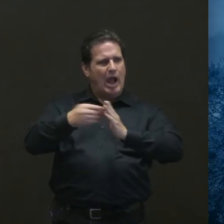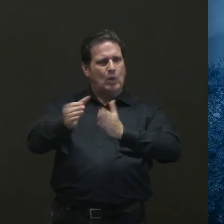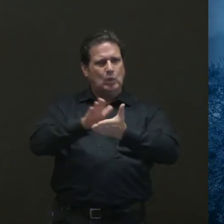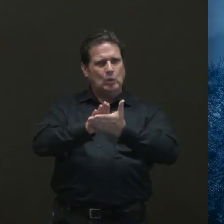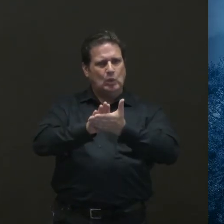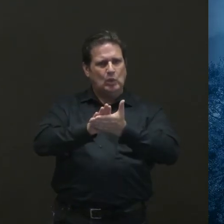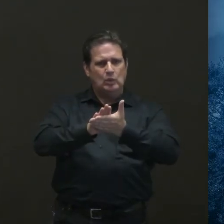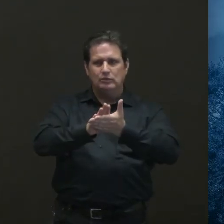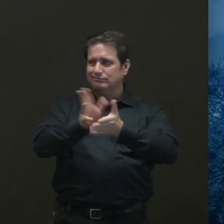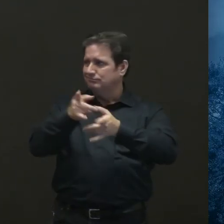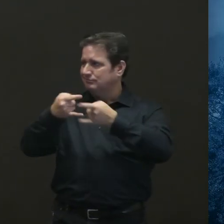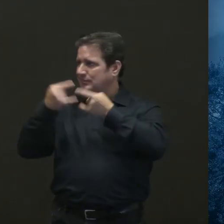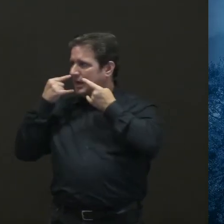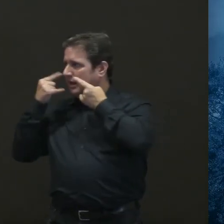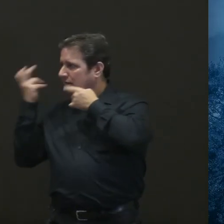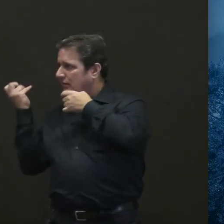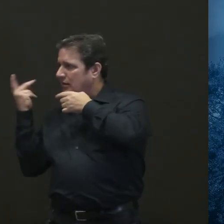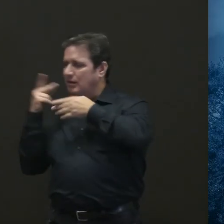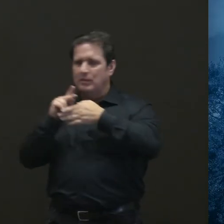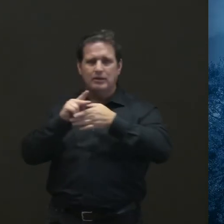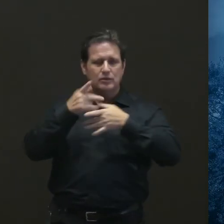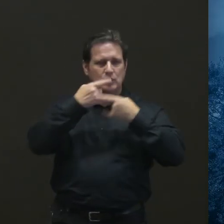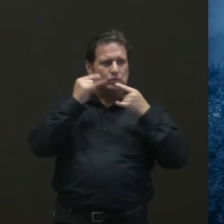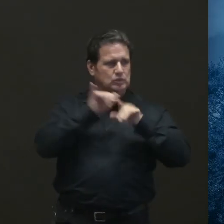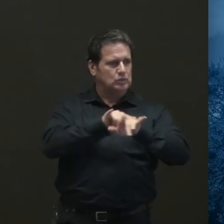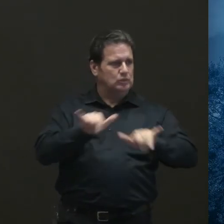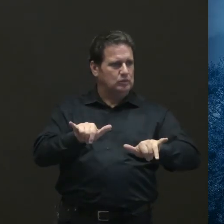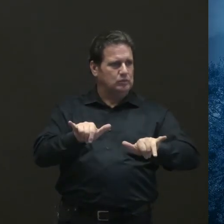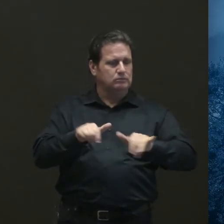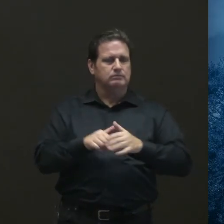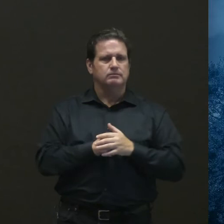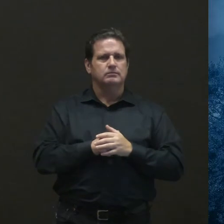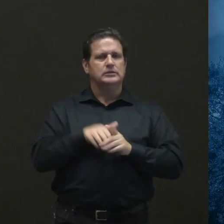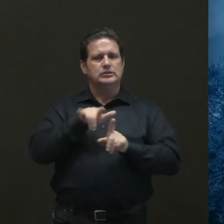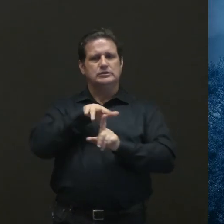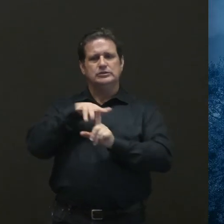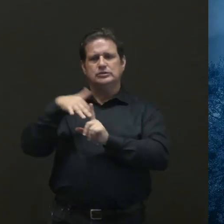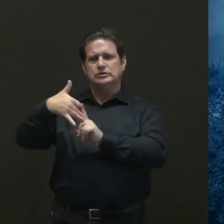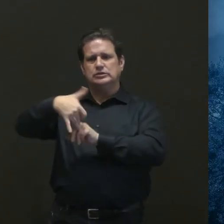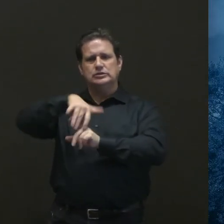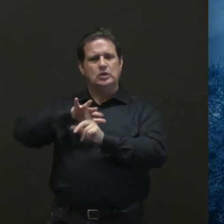the school building, in their social environments, in their